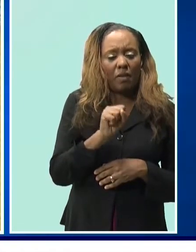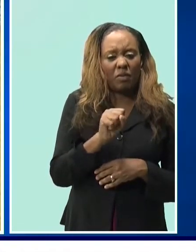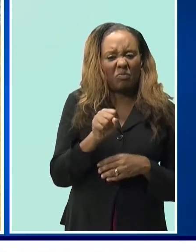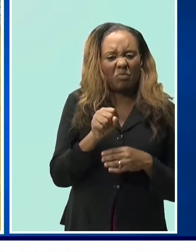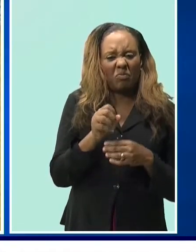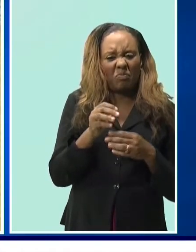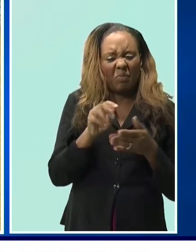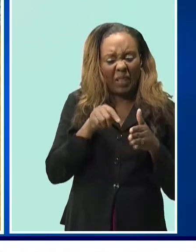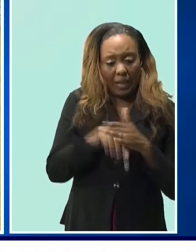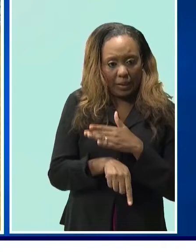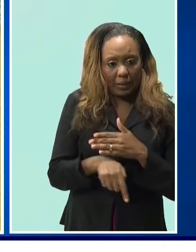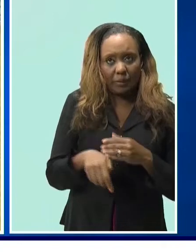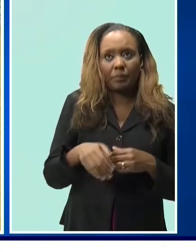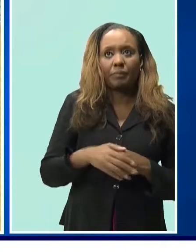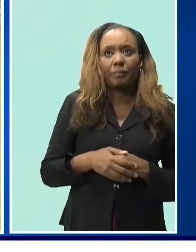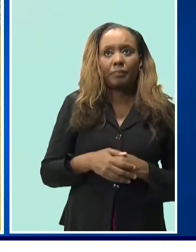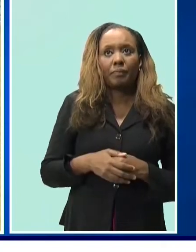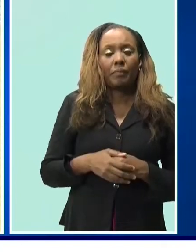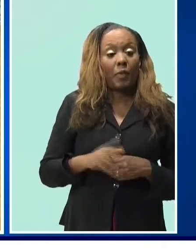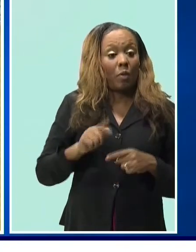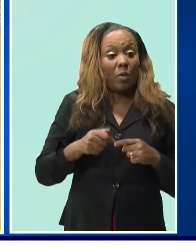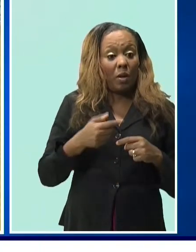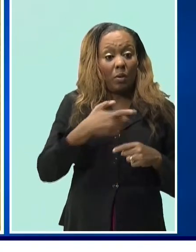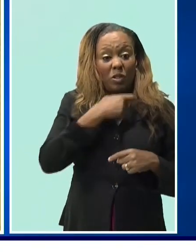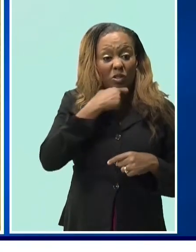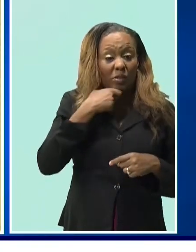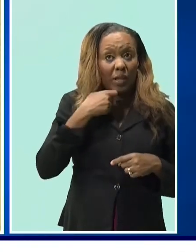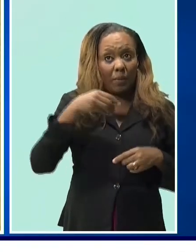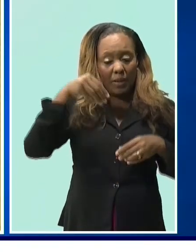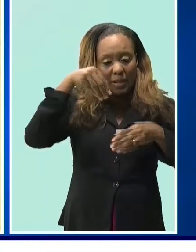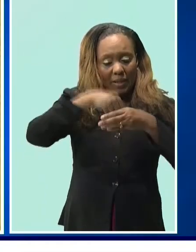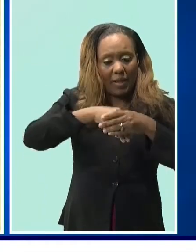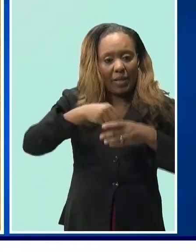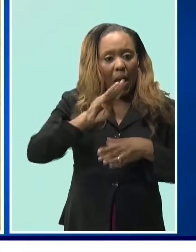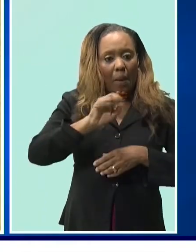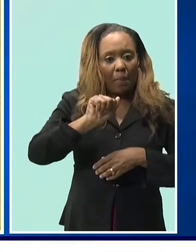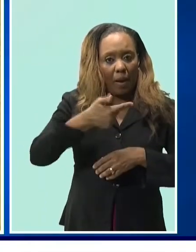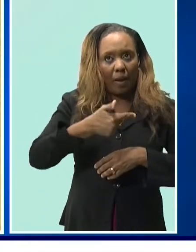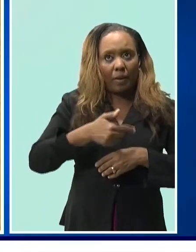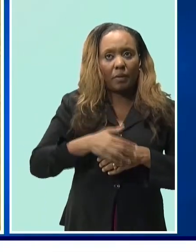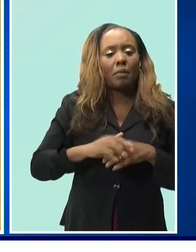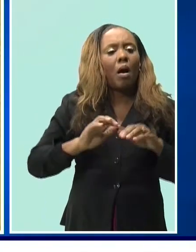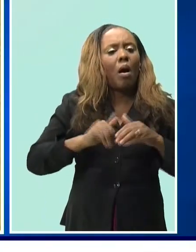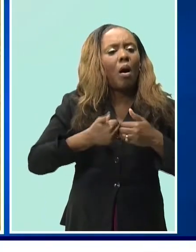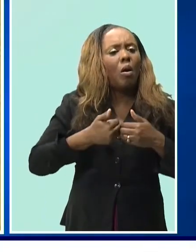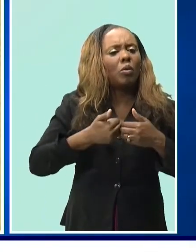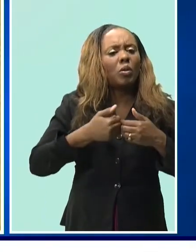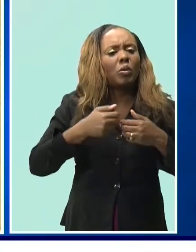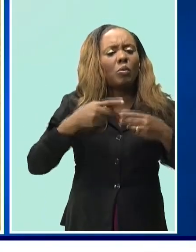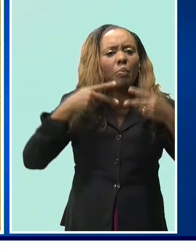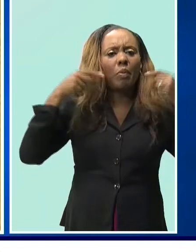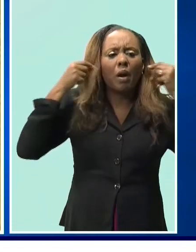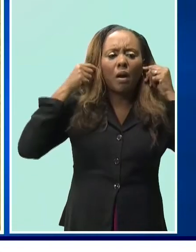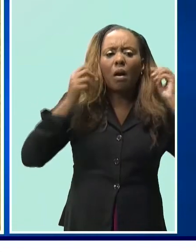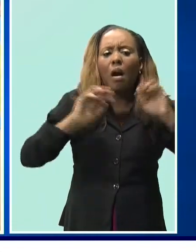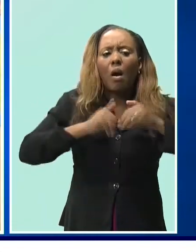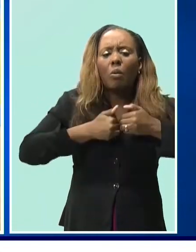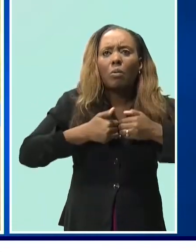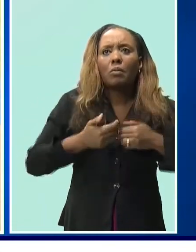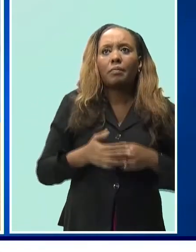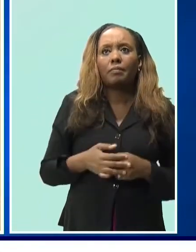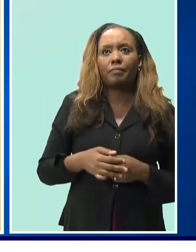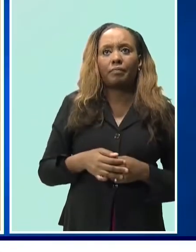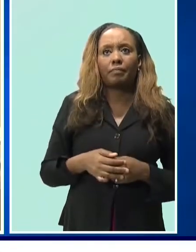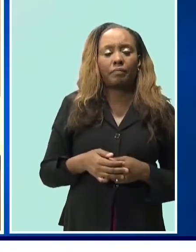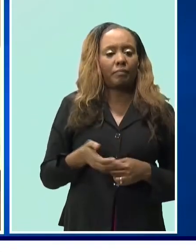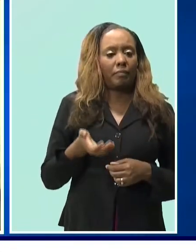a dry, resealable plastic bag when dry. So here's how to correctly wear a standard cloth face mask.